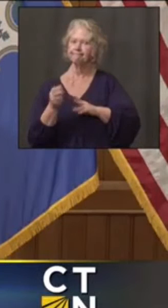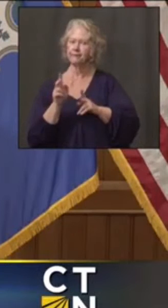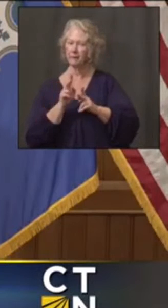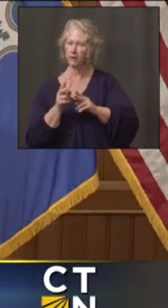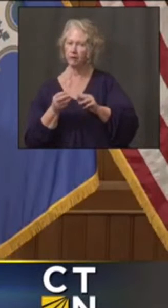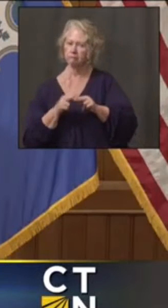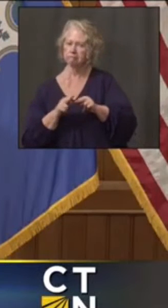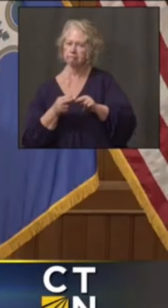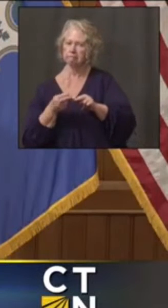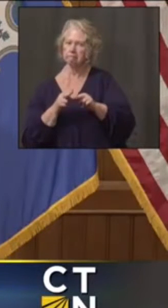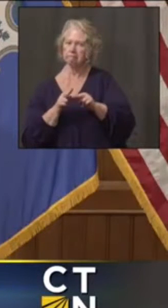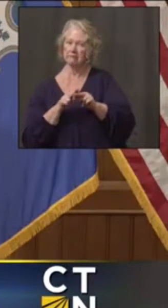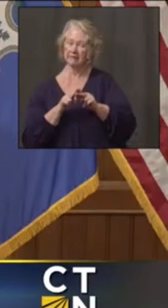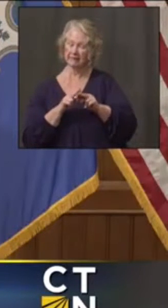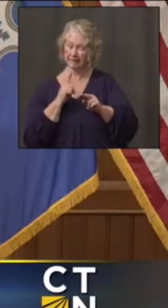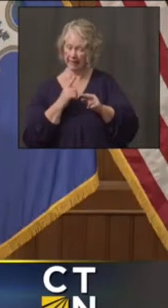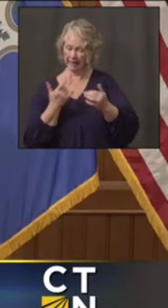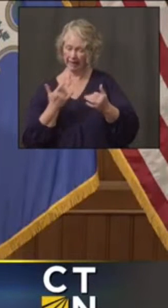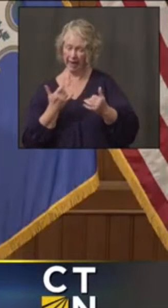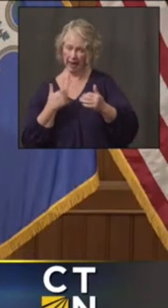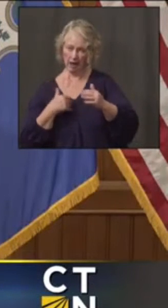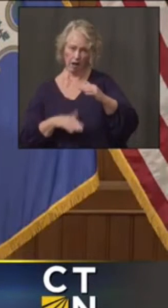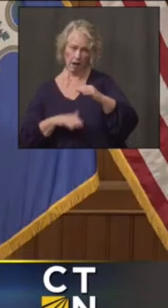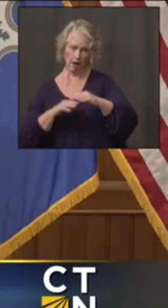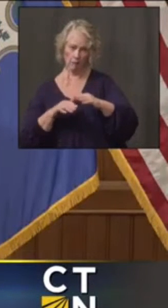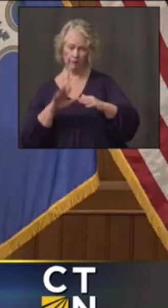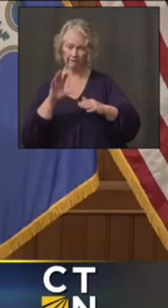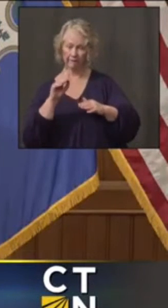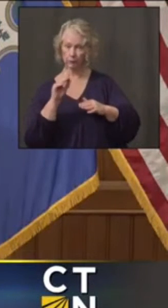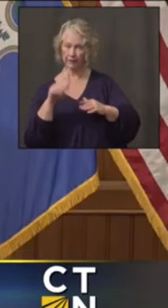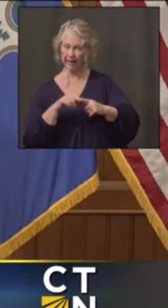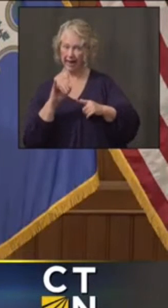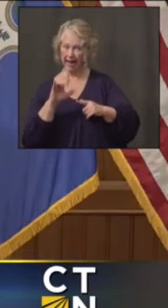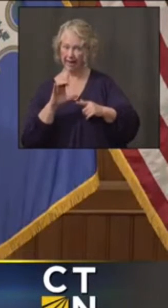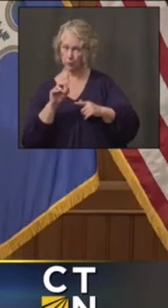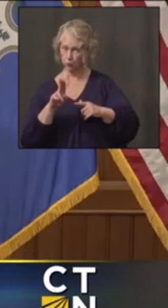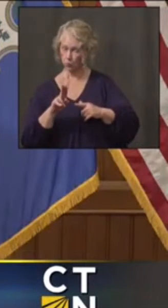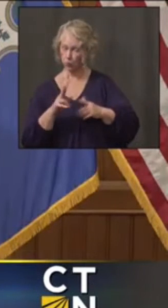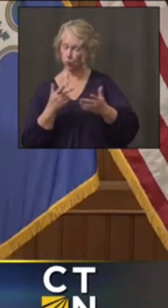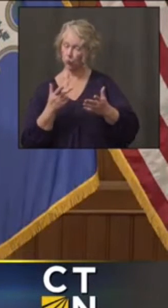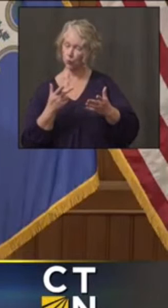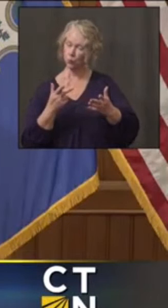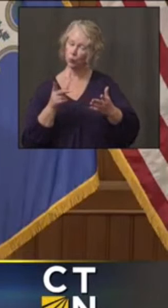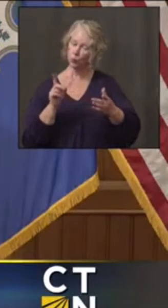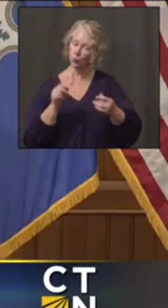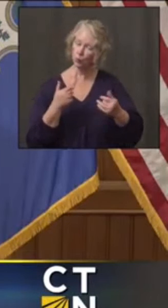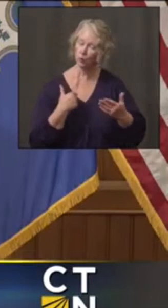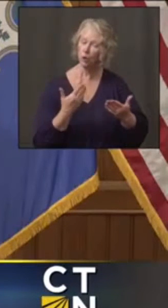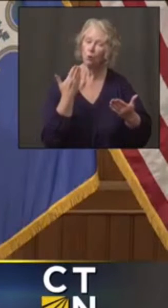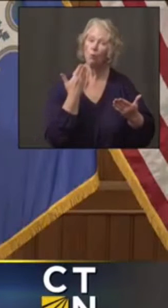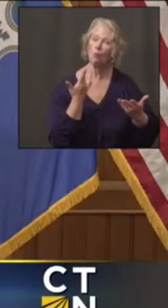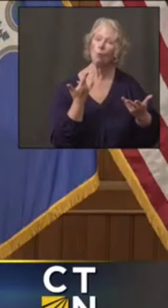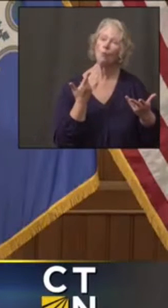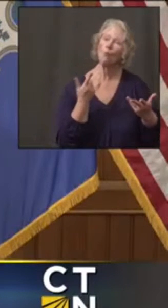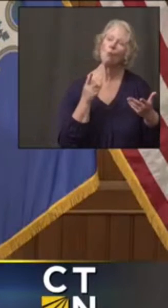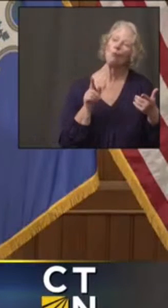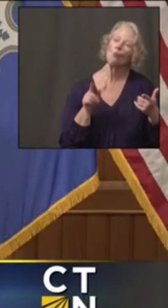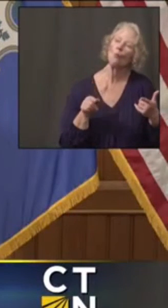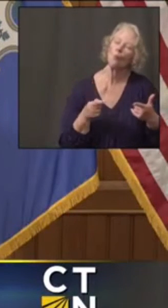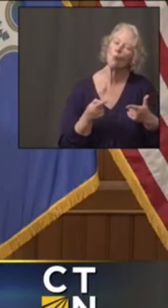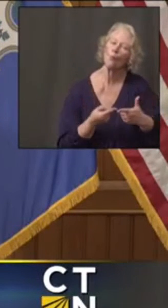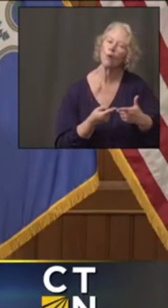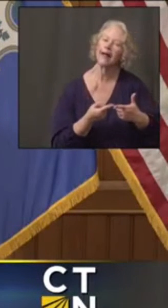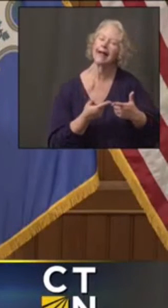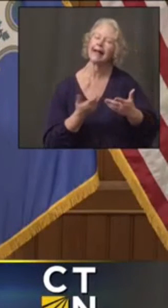were at 50% capacity in ICUs. Do we have models for when that may become